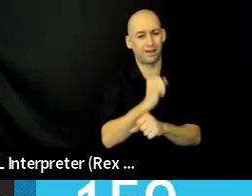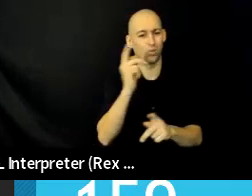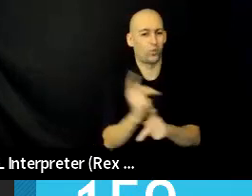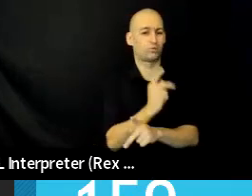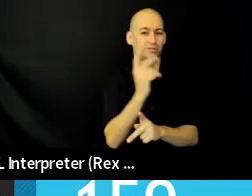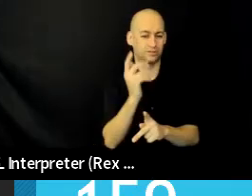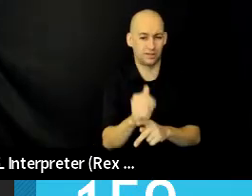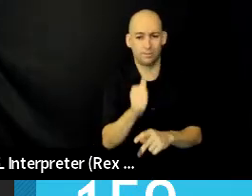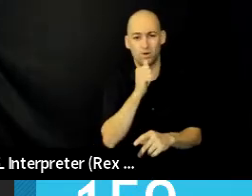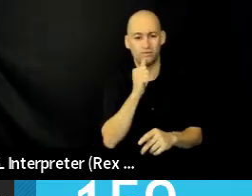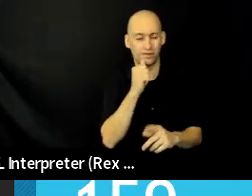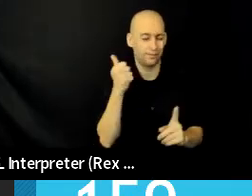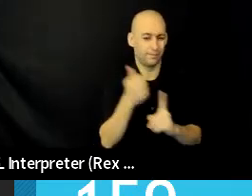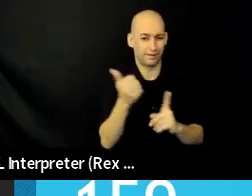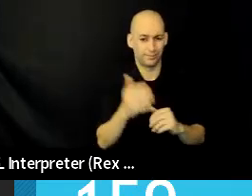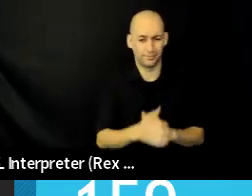private impacts.